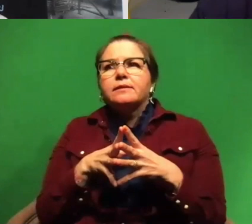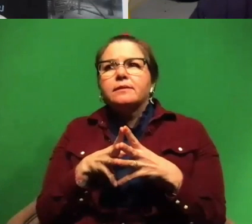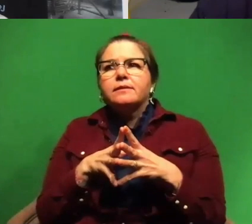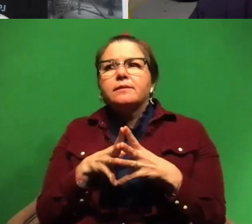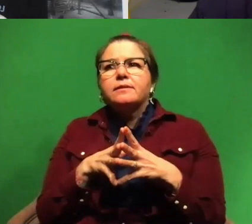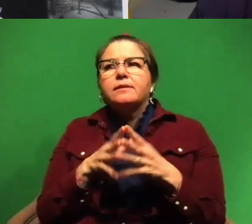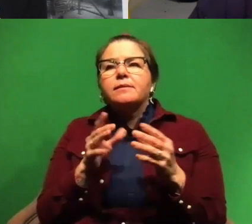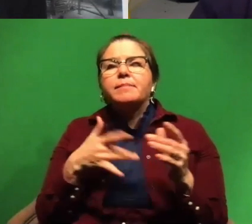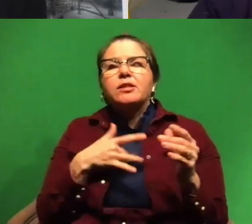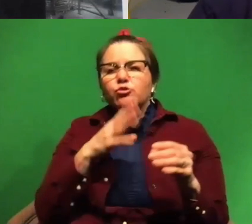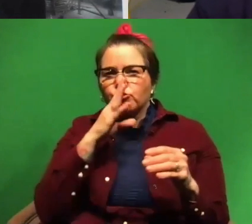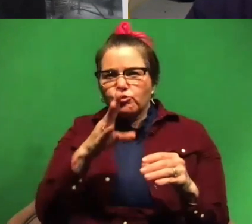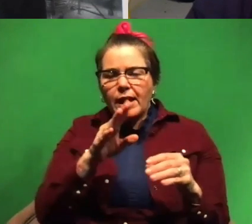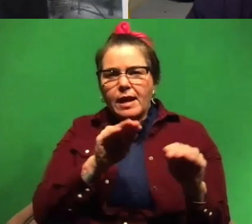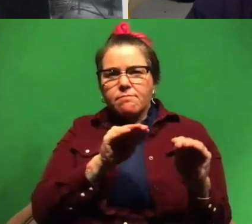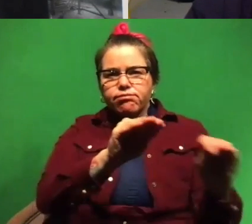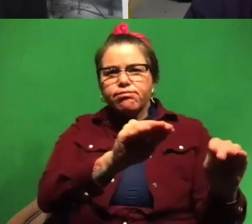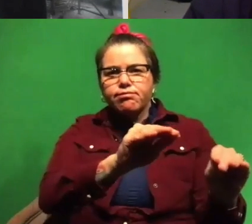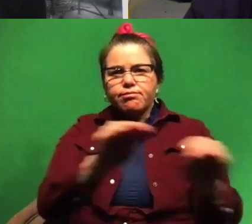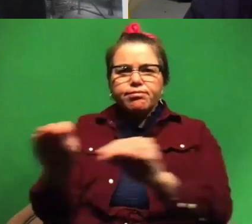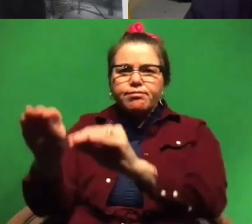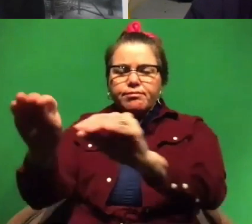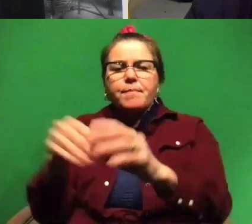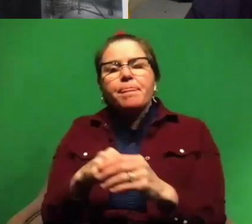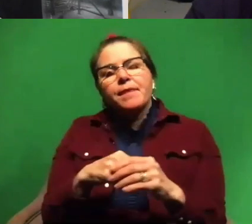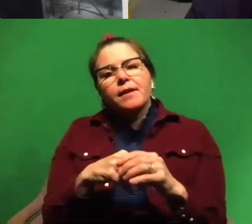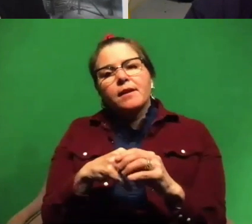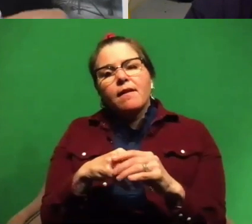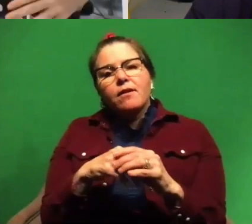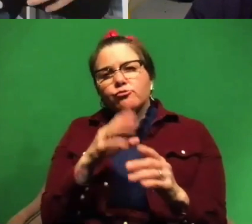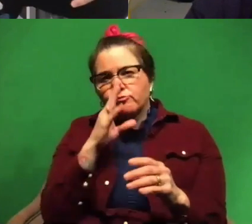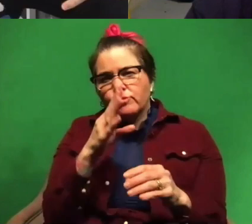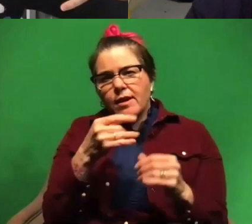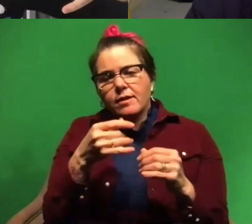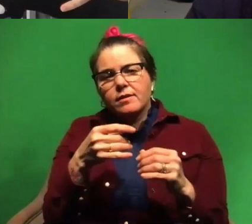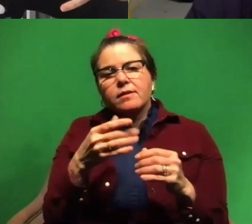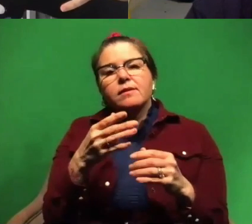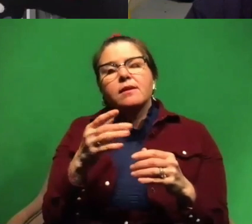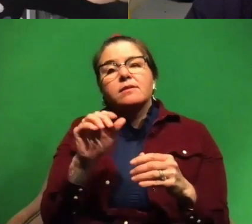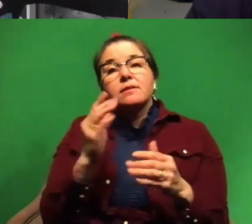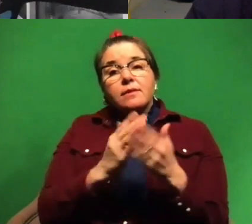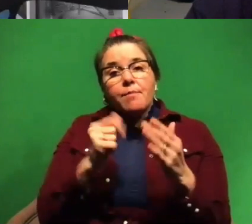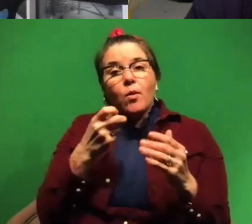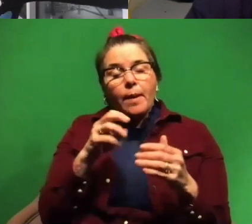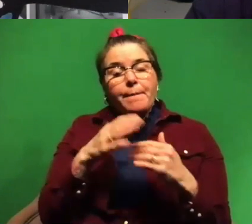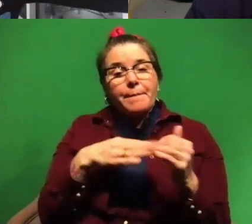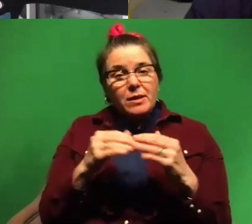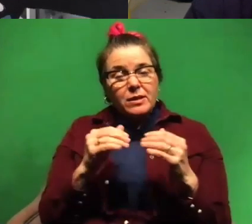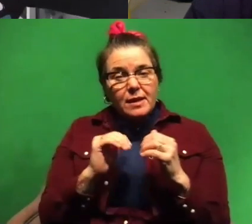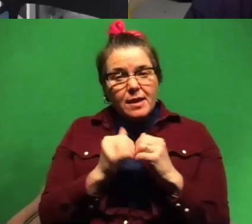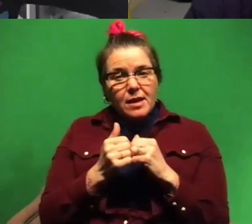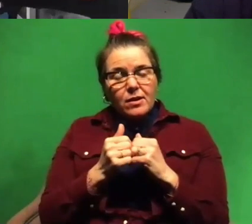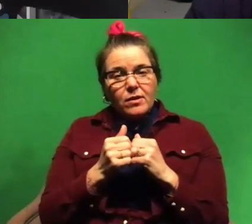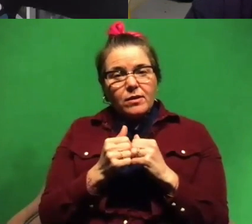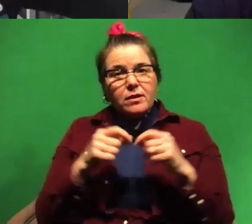straight lines out in the open ocean. So, and some aquariums are built in ways that are